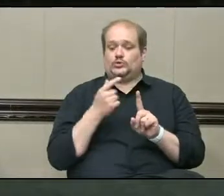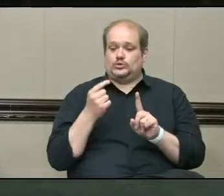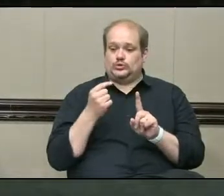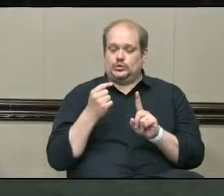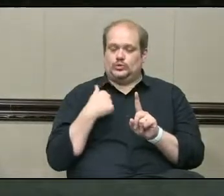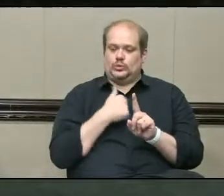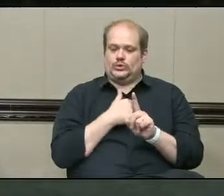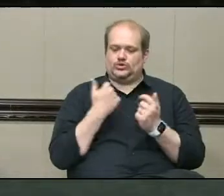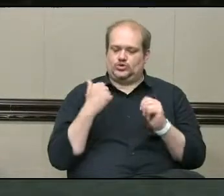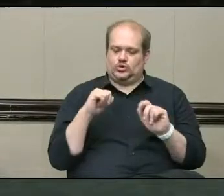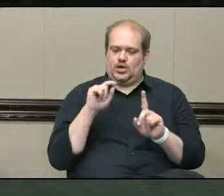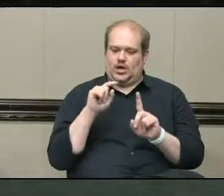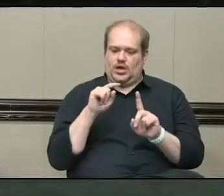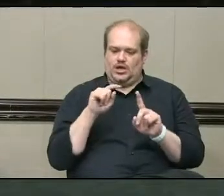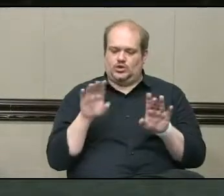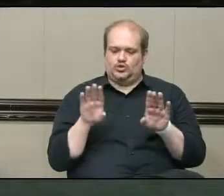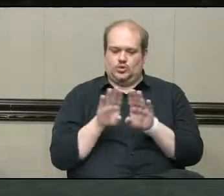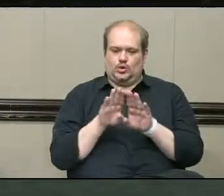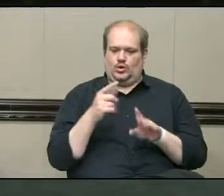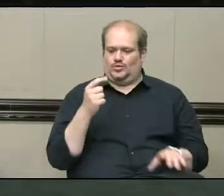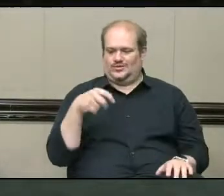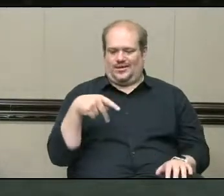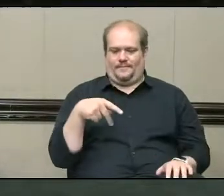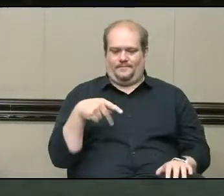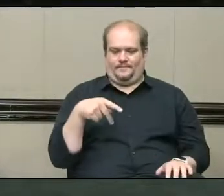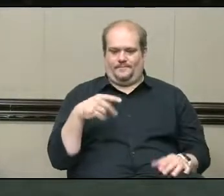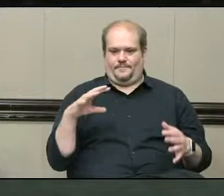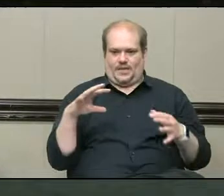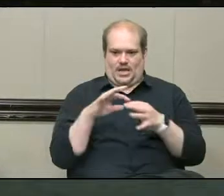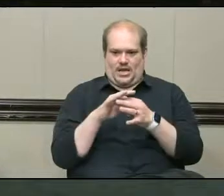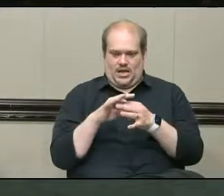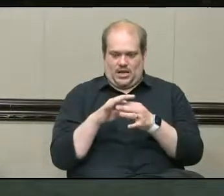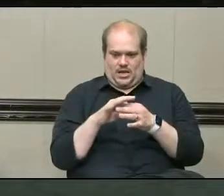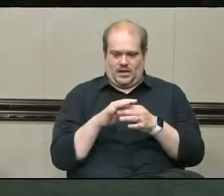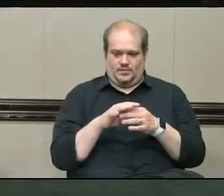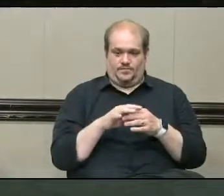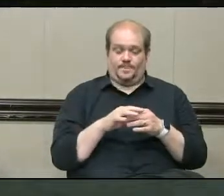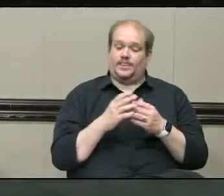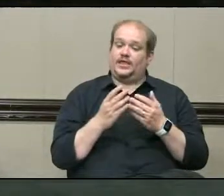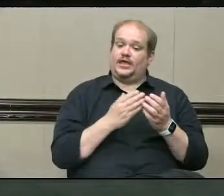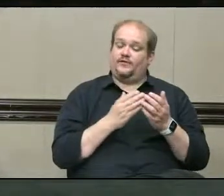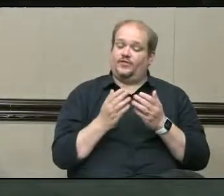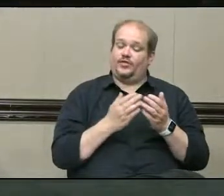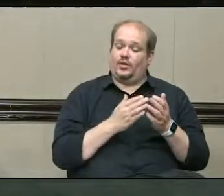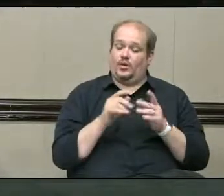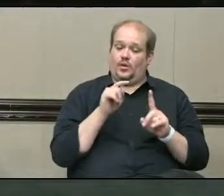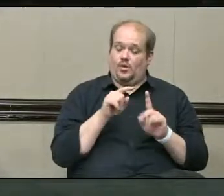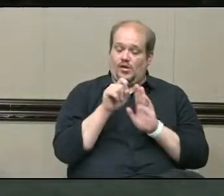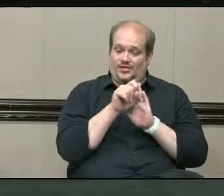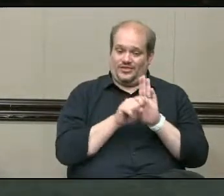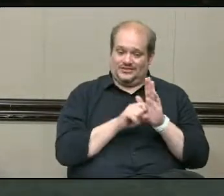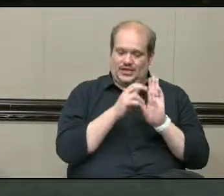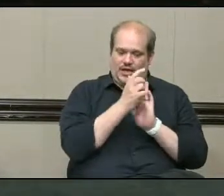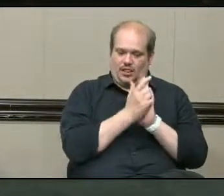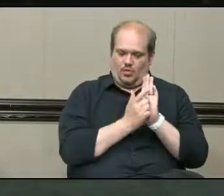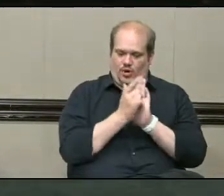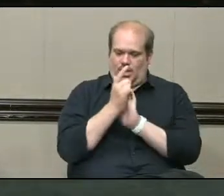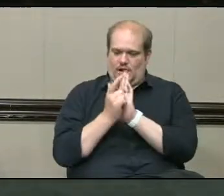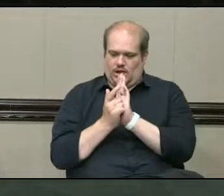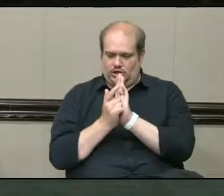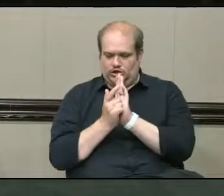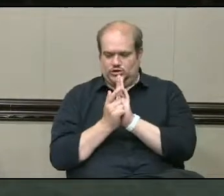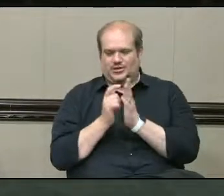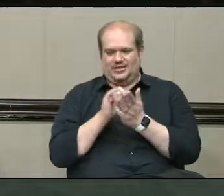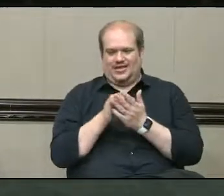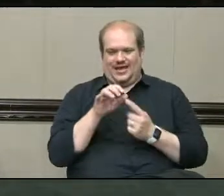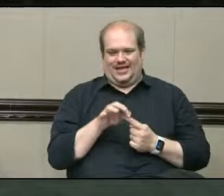is we're trying to close that gap. What we're trying to do is, even though by the state regulations that